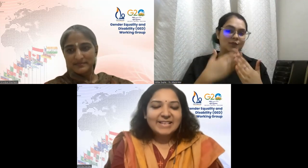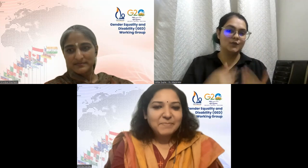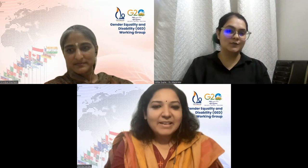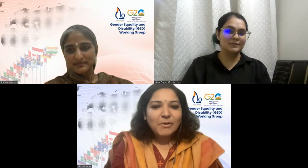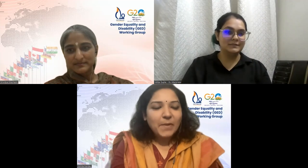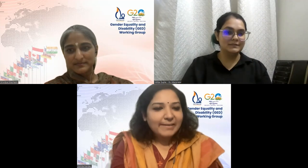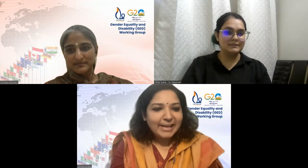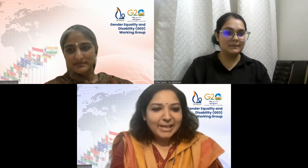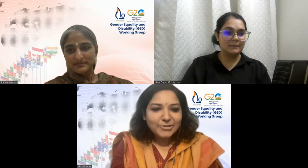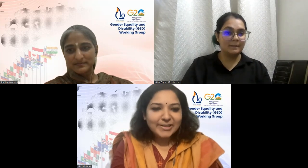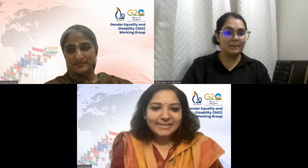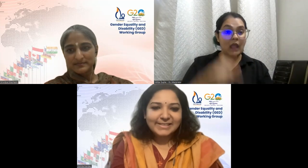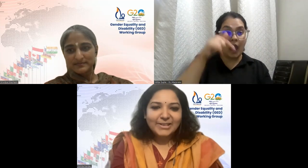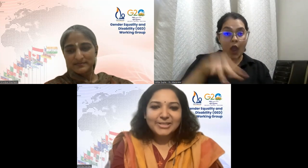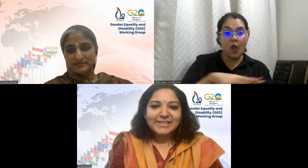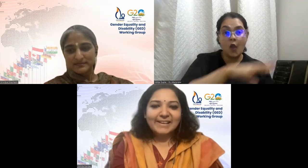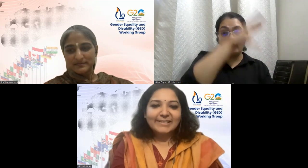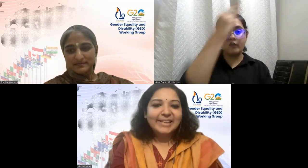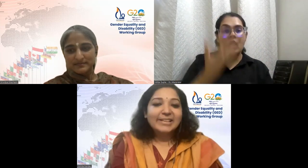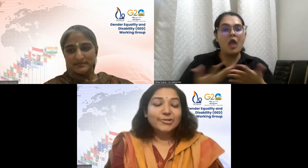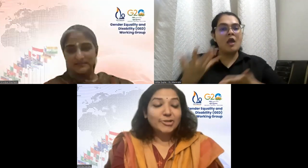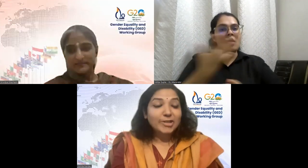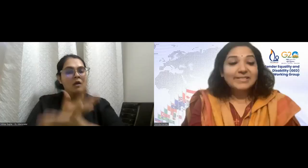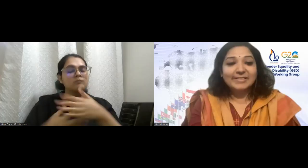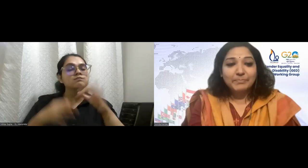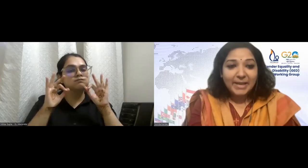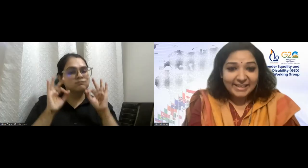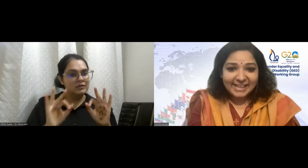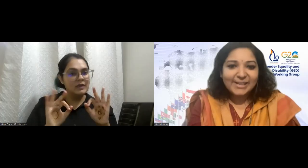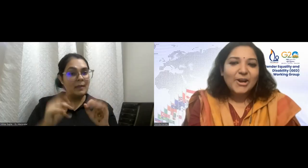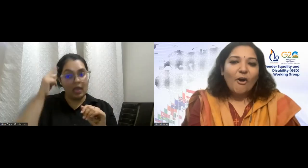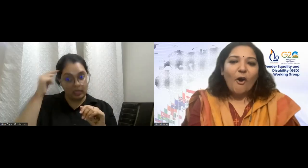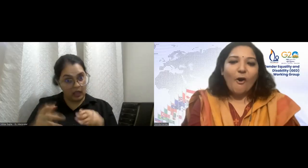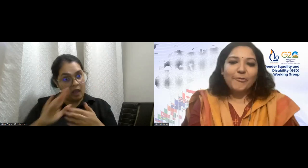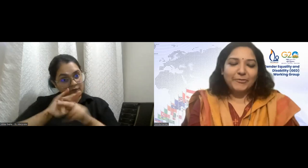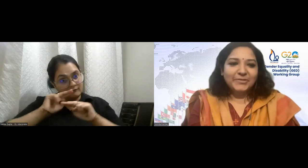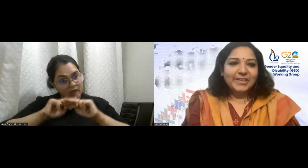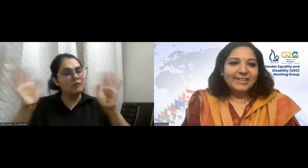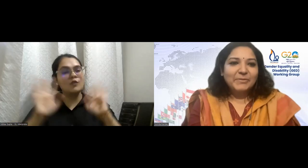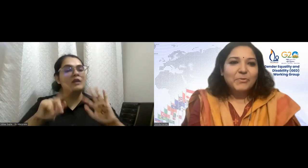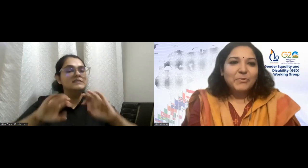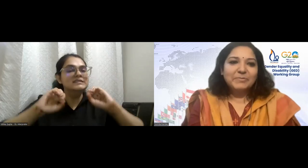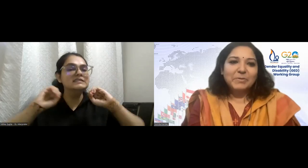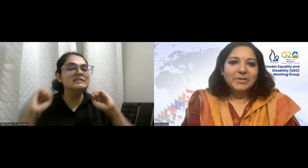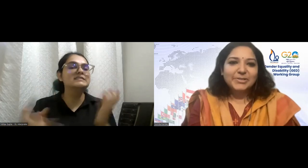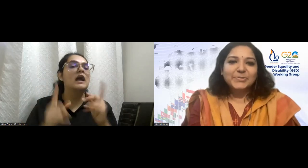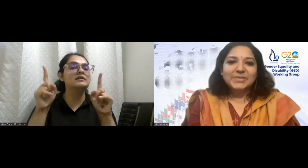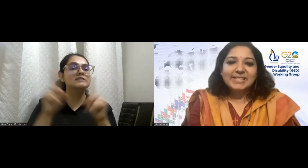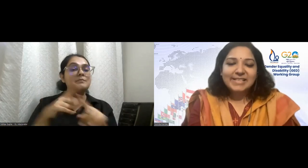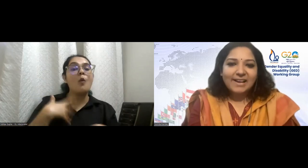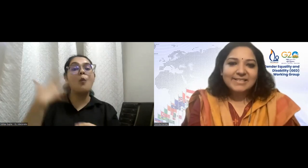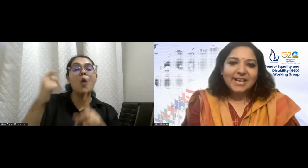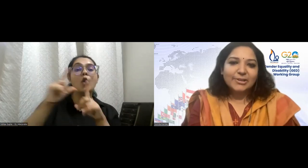This has been a very engaging discussion, and I think it is just the beginning of what we wanted